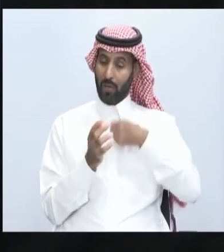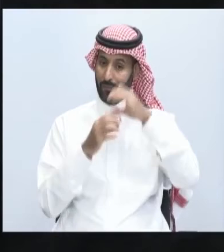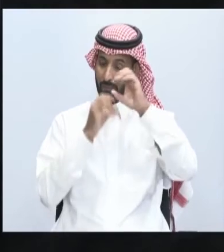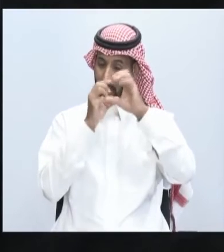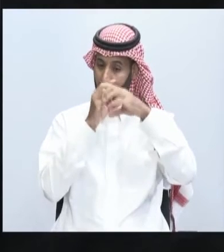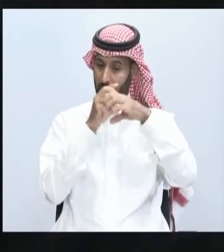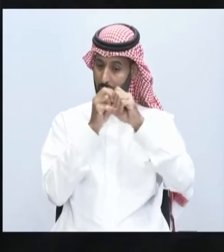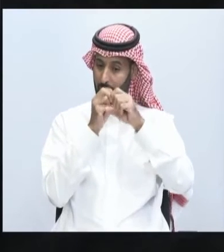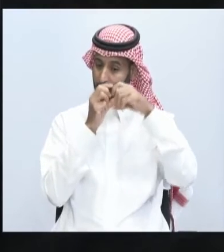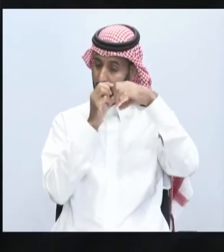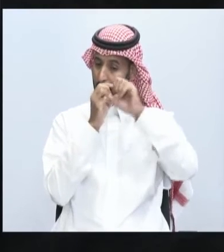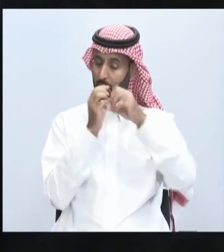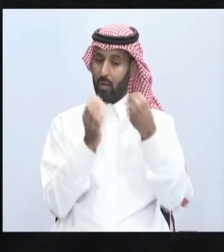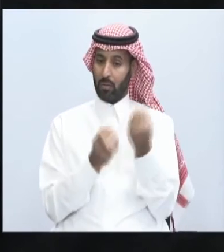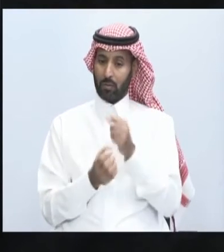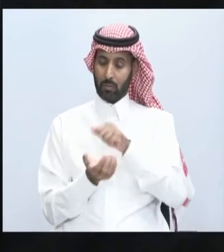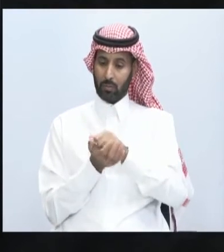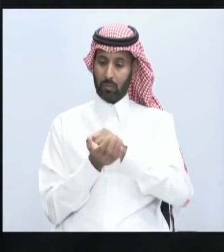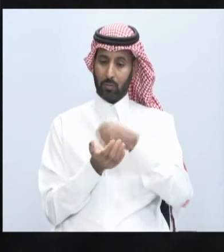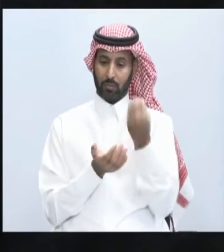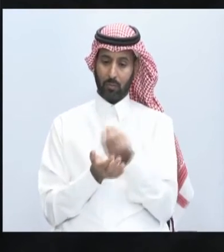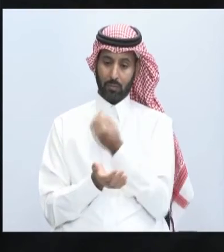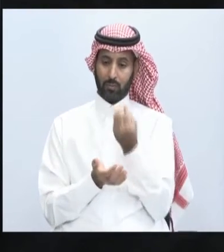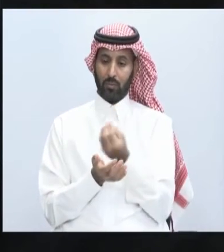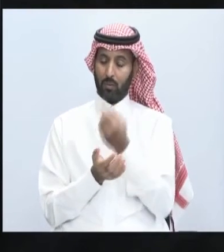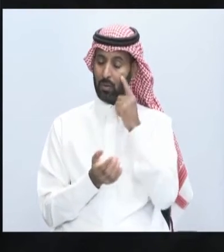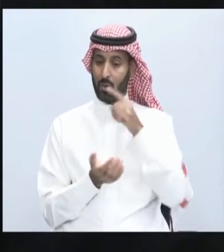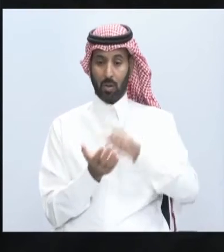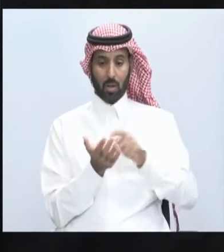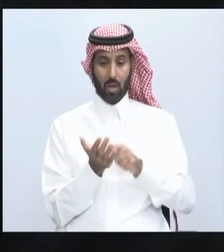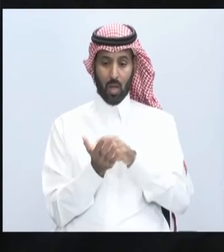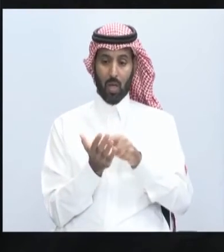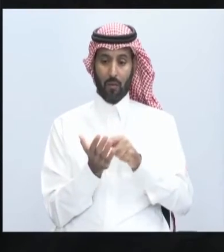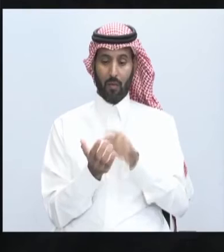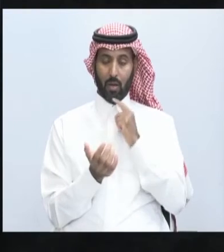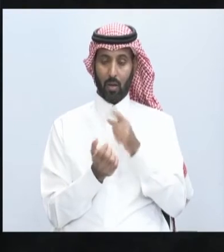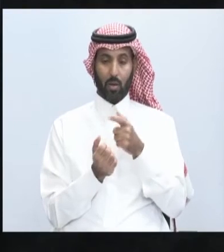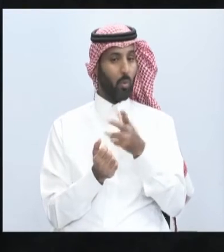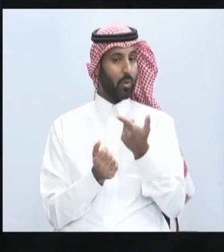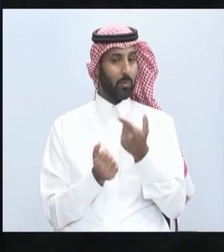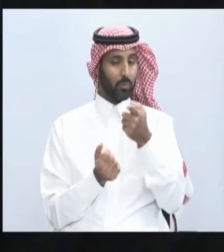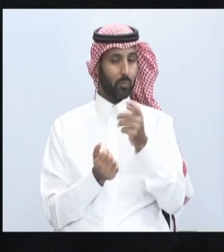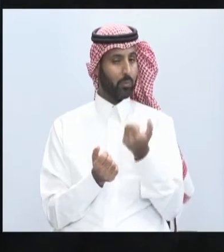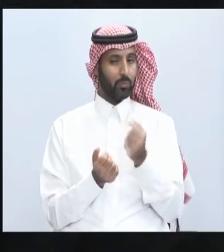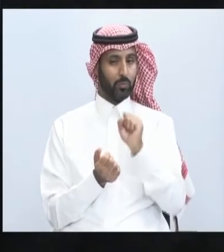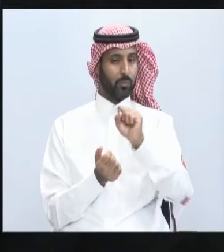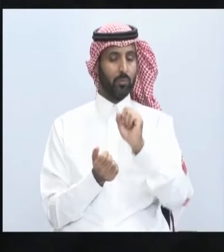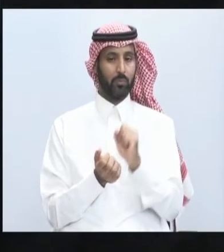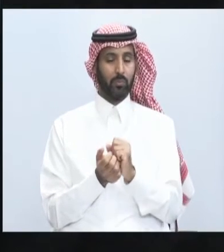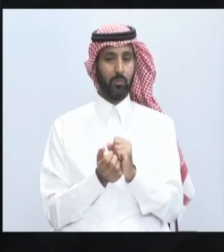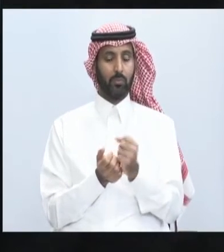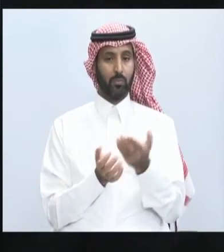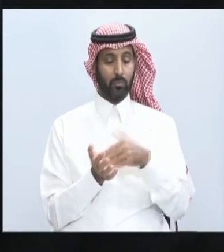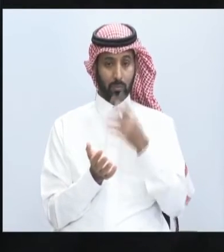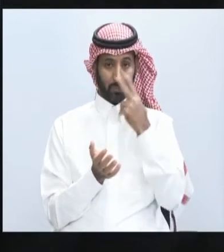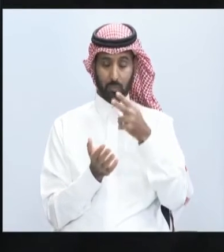and I have a washing machine, and I have a calculators. So what about you? Have again,